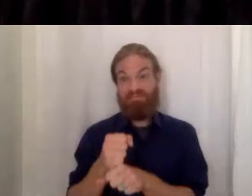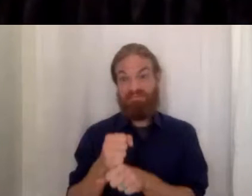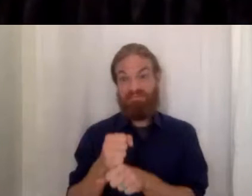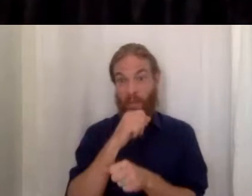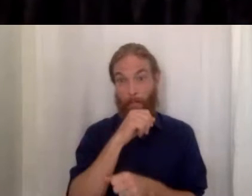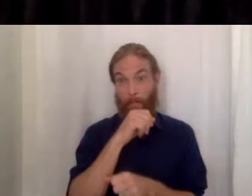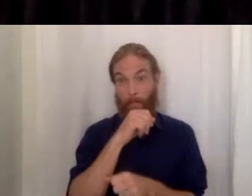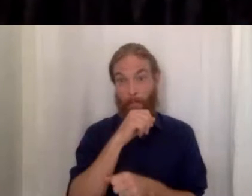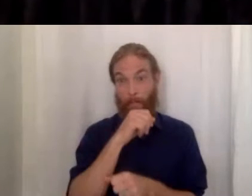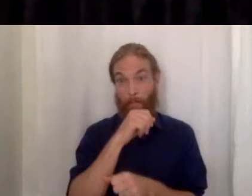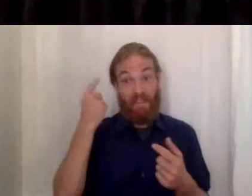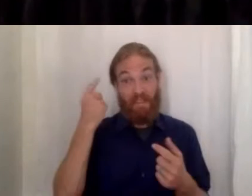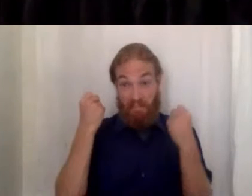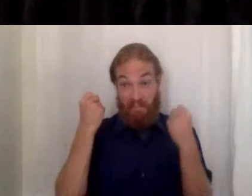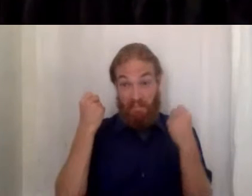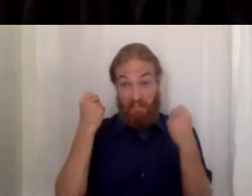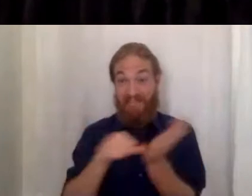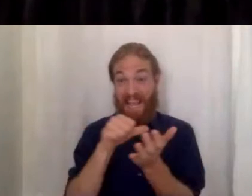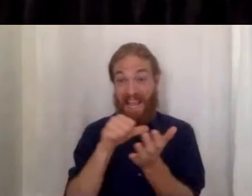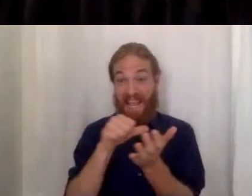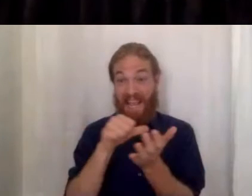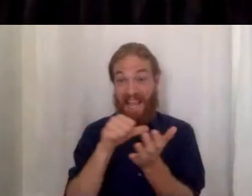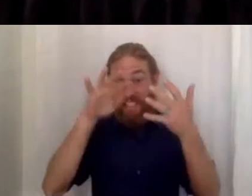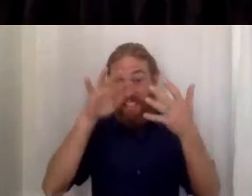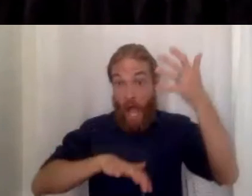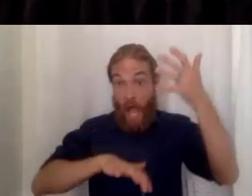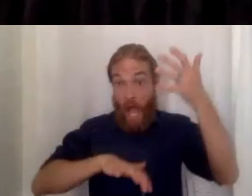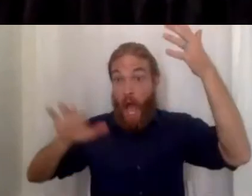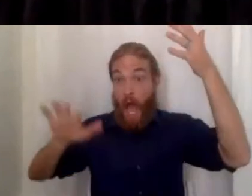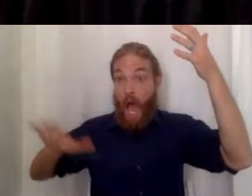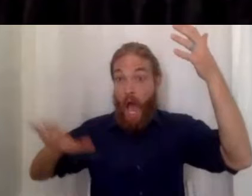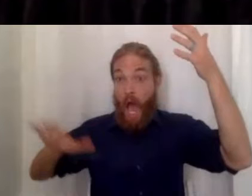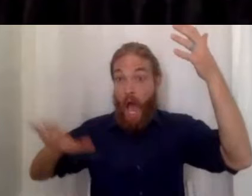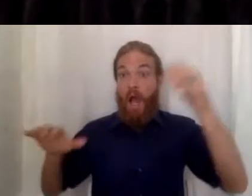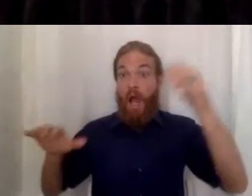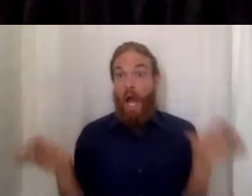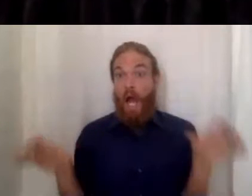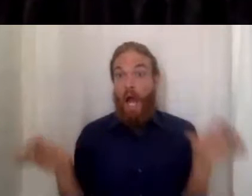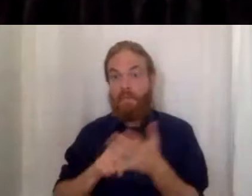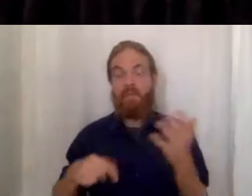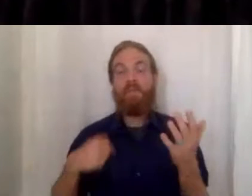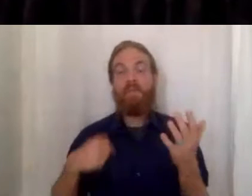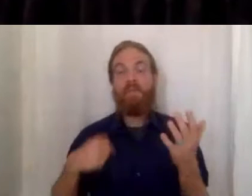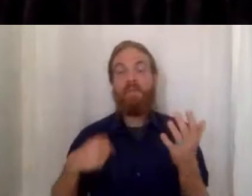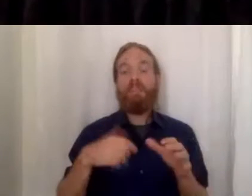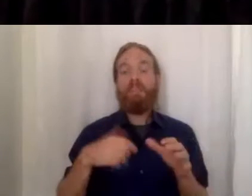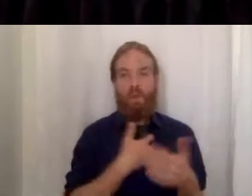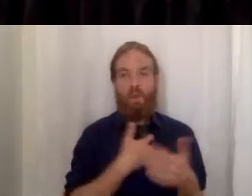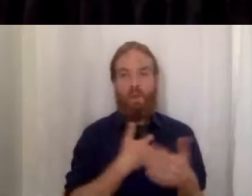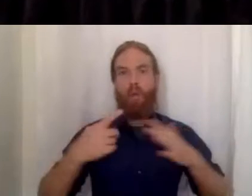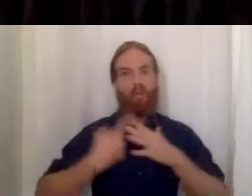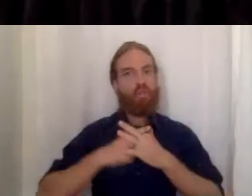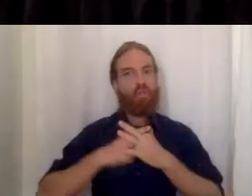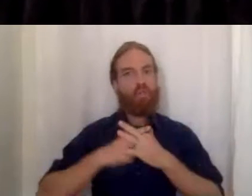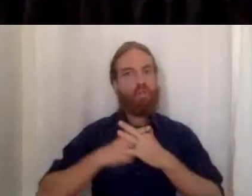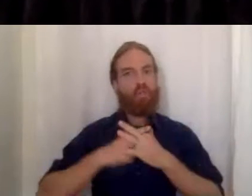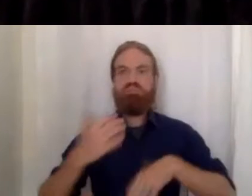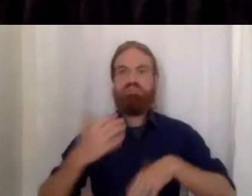of the preventative actions that we're stepping up, being the resource for the implementation of